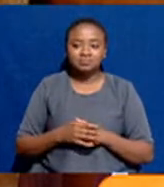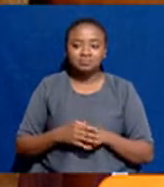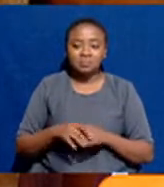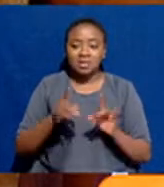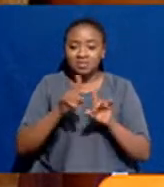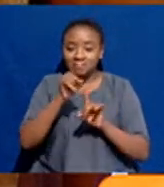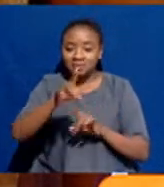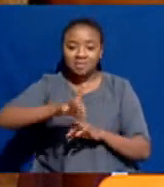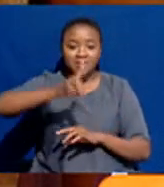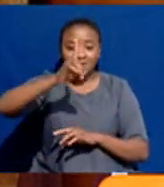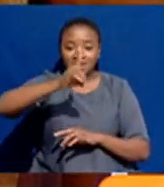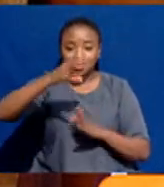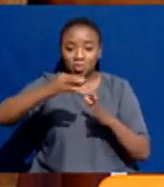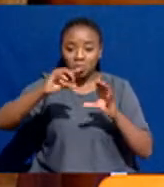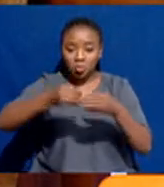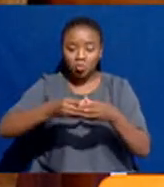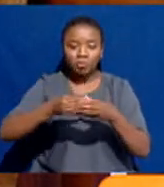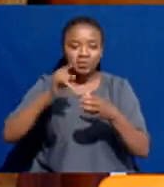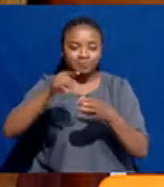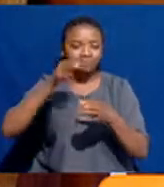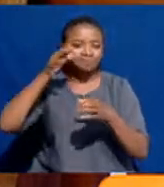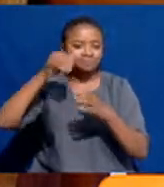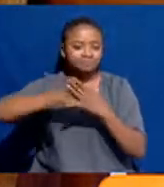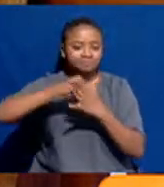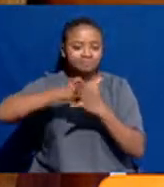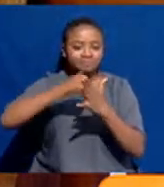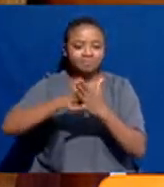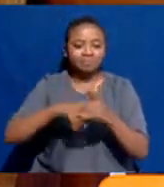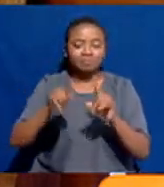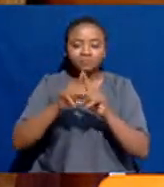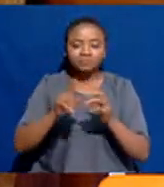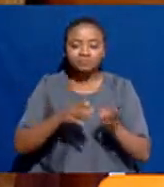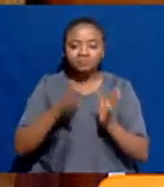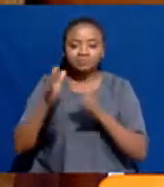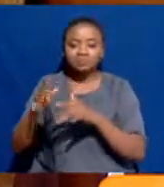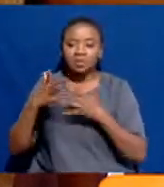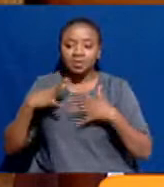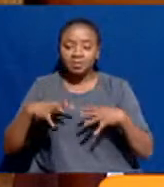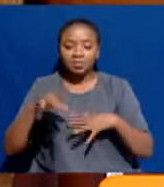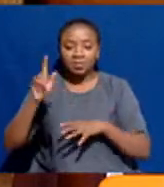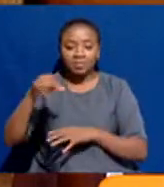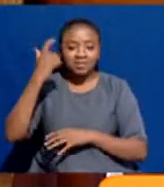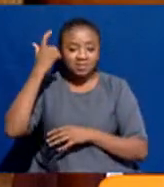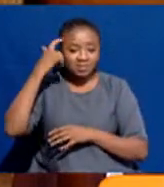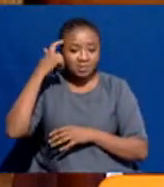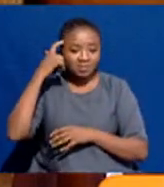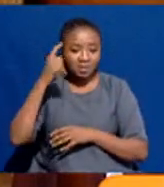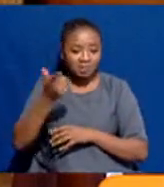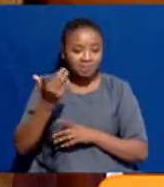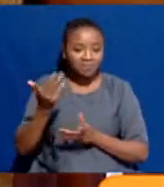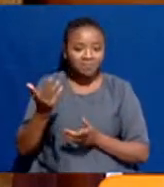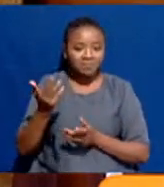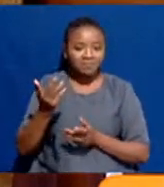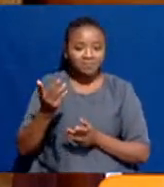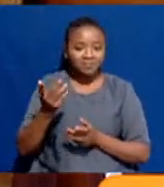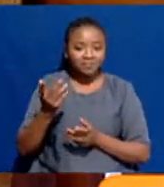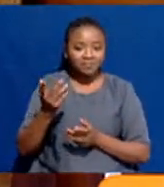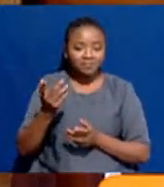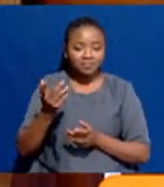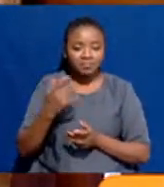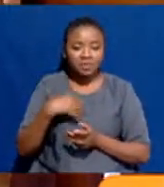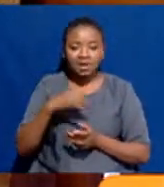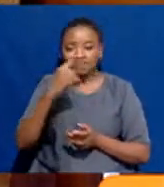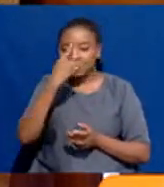making suggestions. And people should also remember Ufungamano, yeah. You know, where the